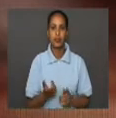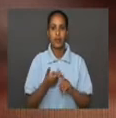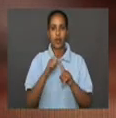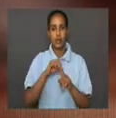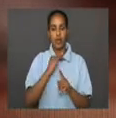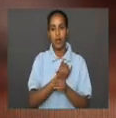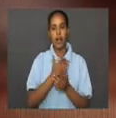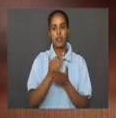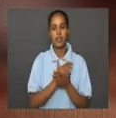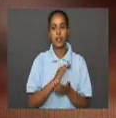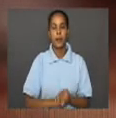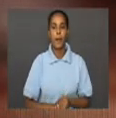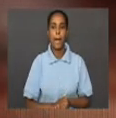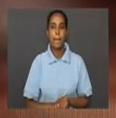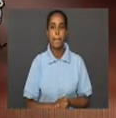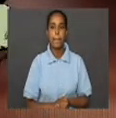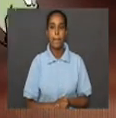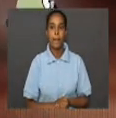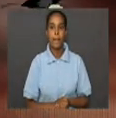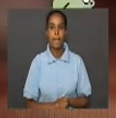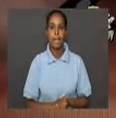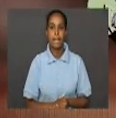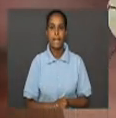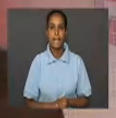Let's get back to our lesson.